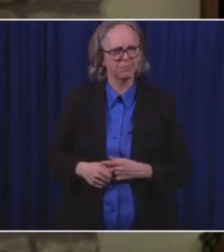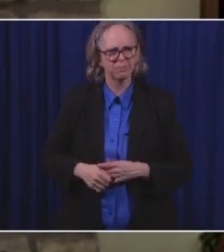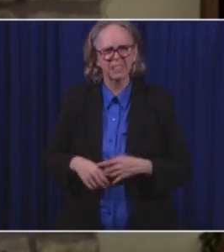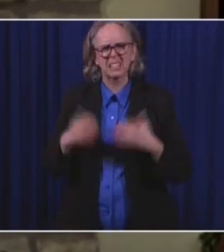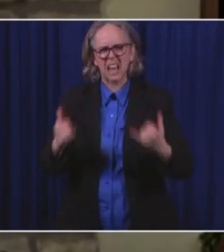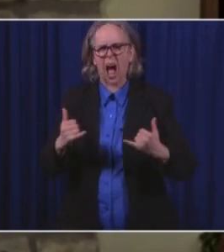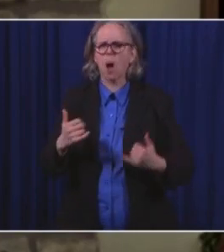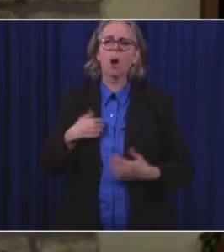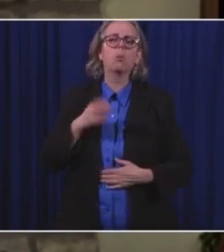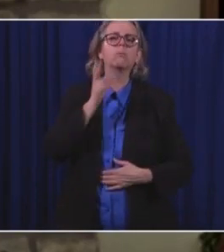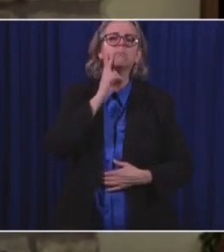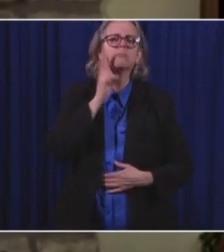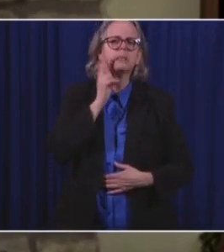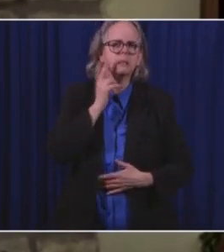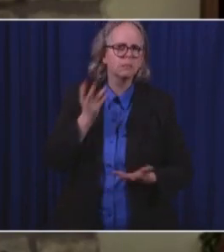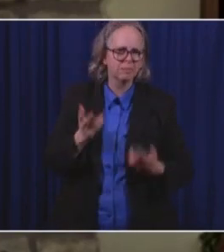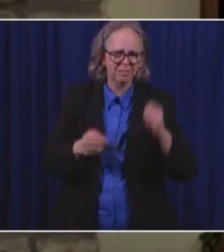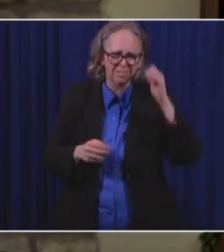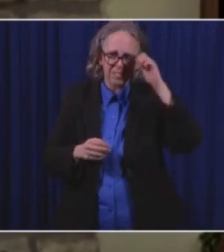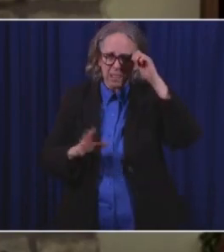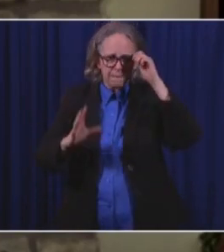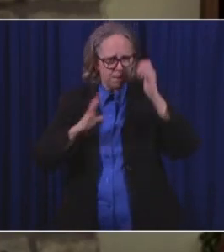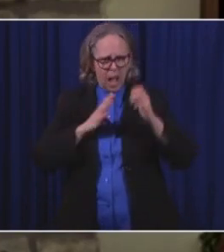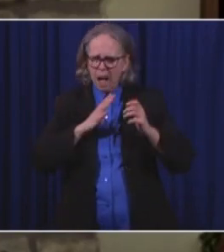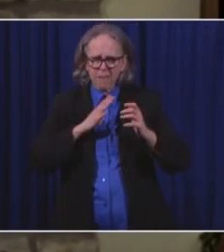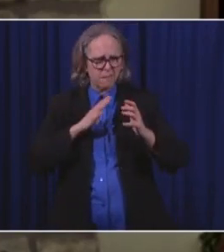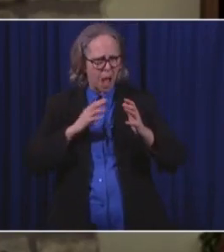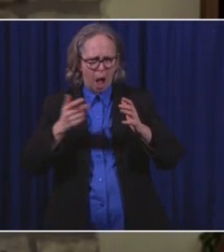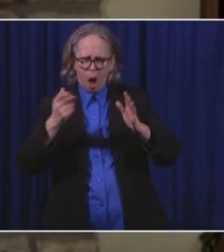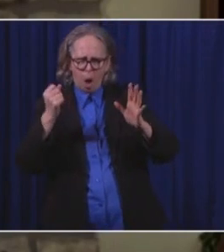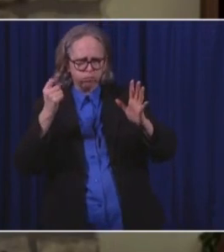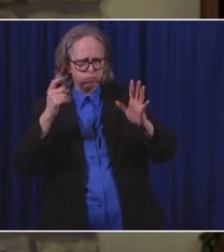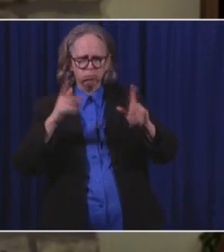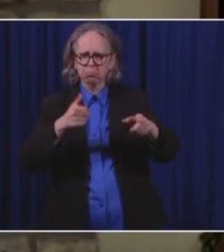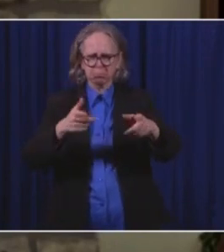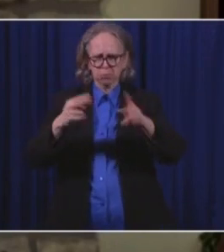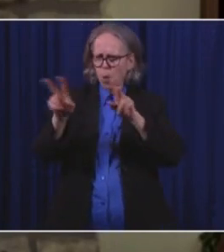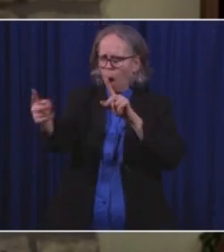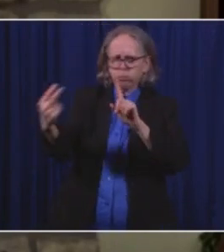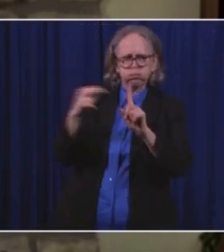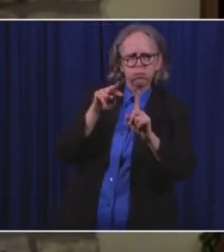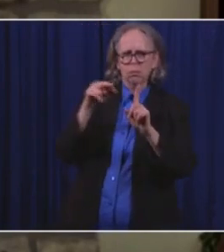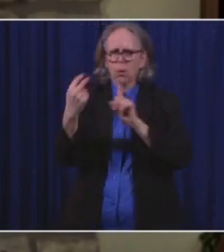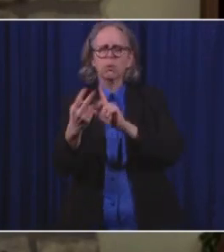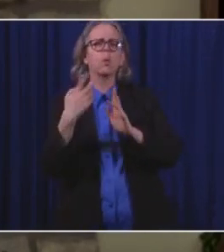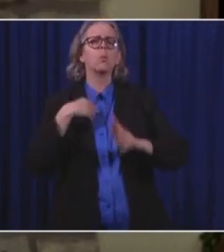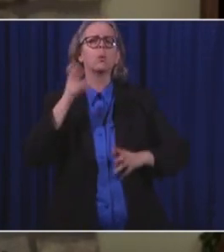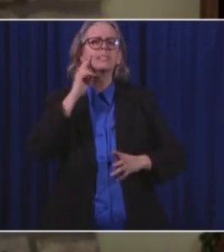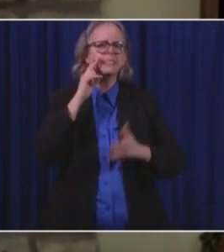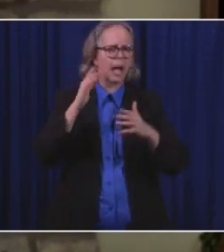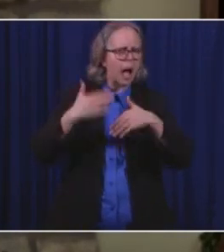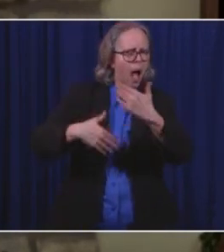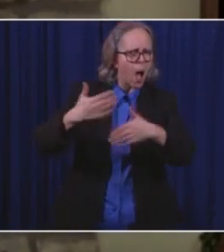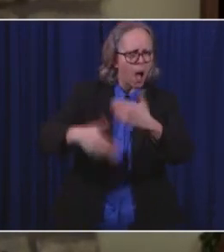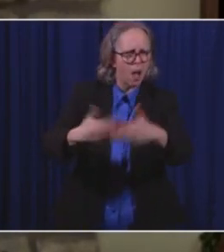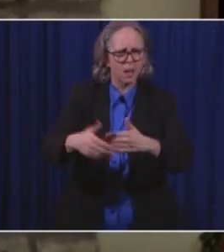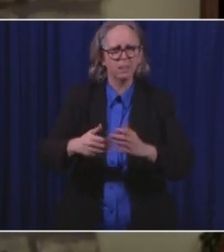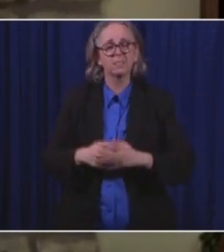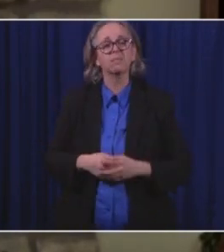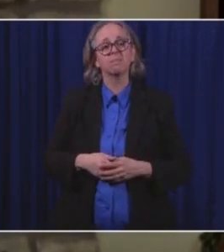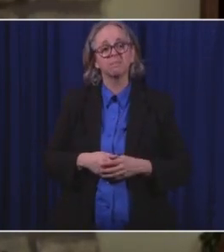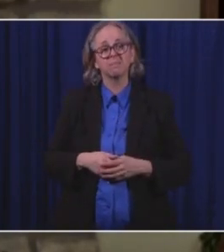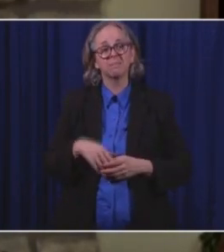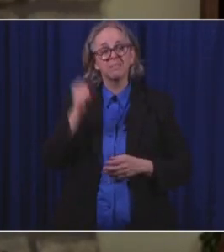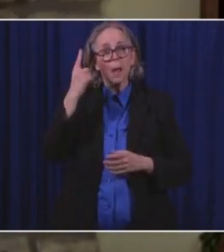okay. There's nothing wrong with taking that attitude at this point. I think the transparency at which